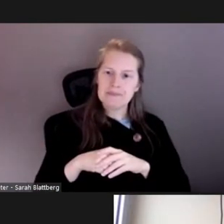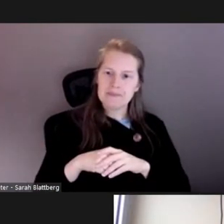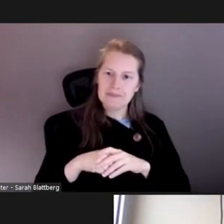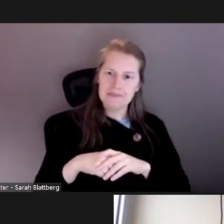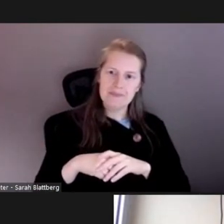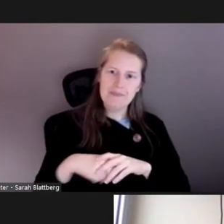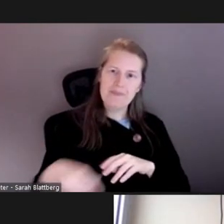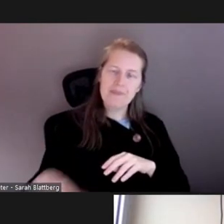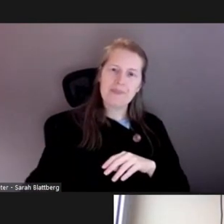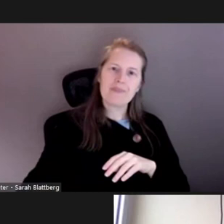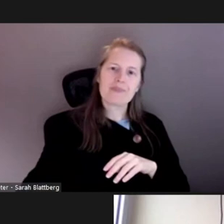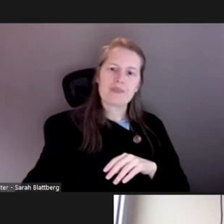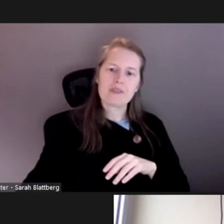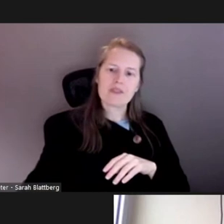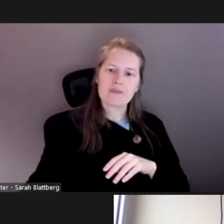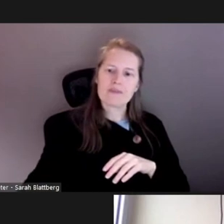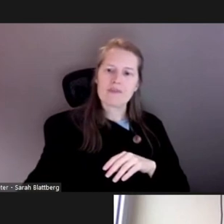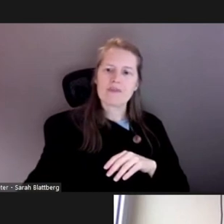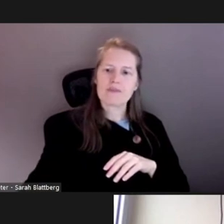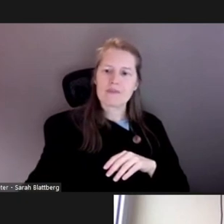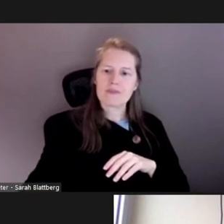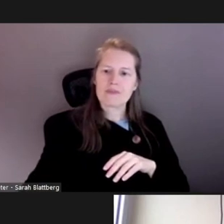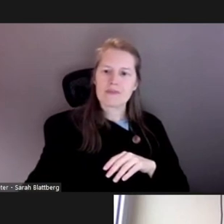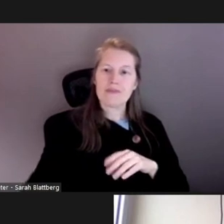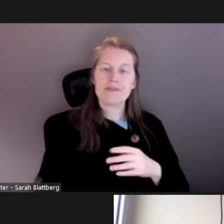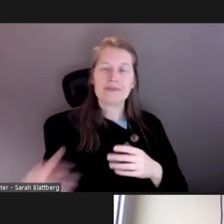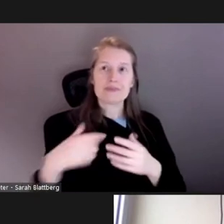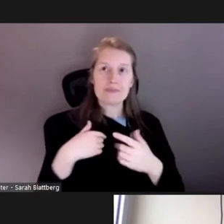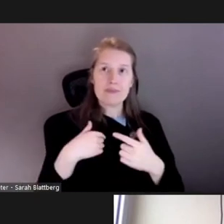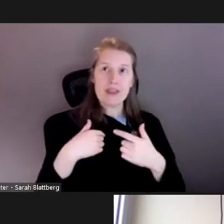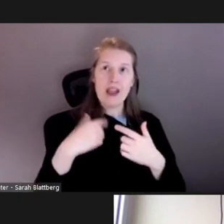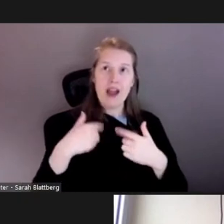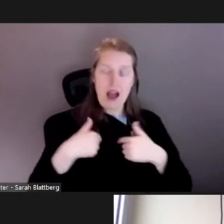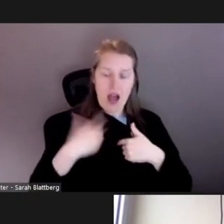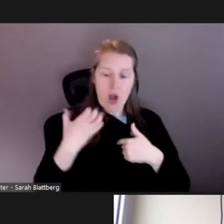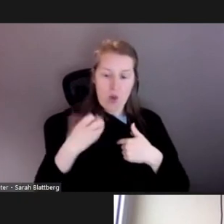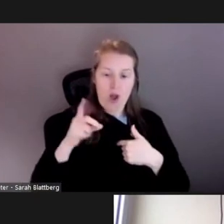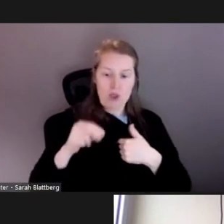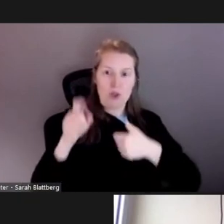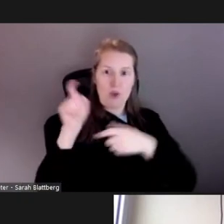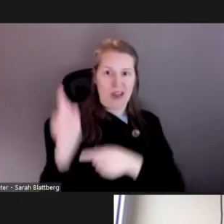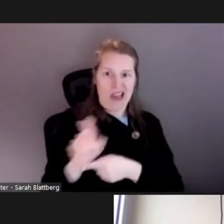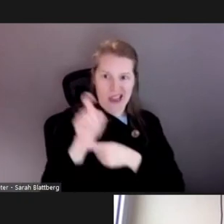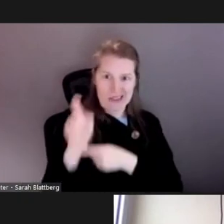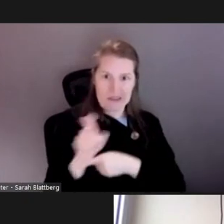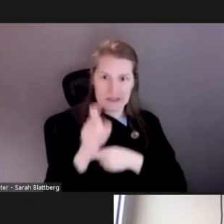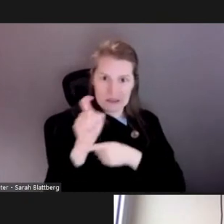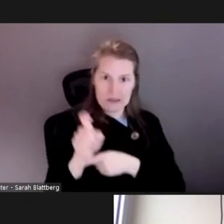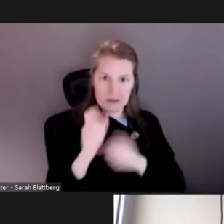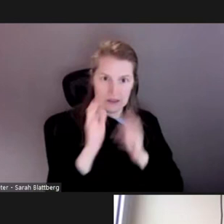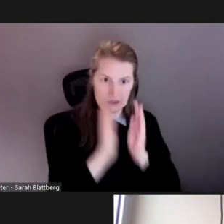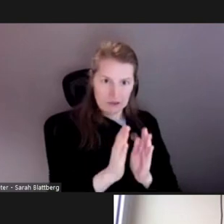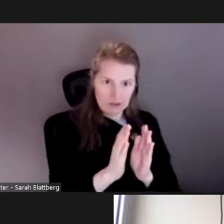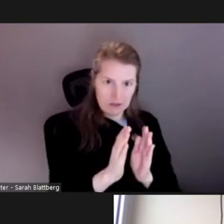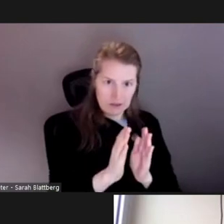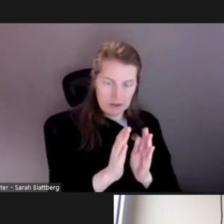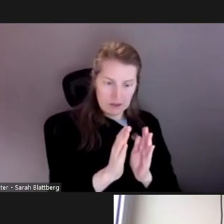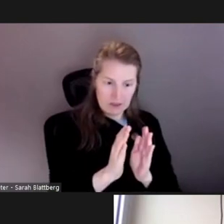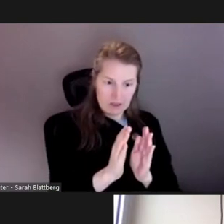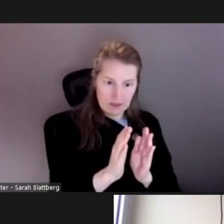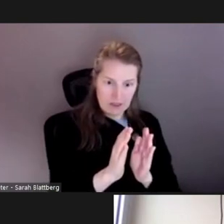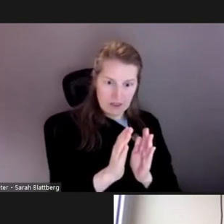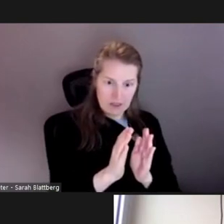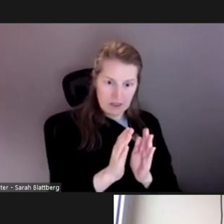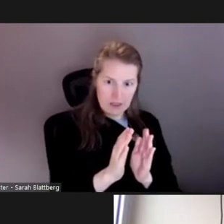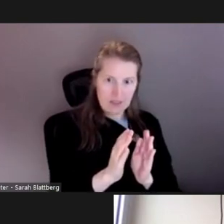being able to understand, I'm trying to do this thing, right? I'm trying to access a second grade